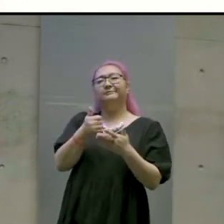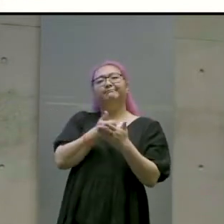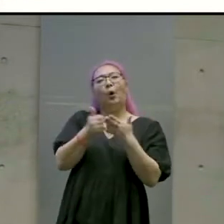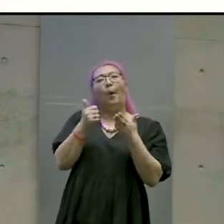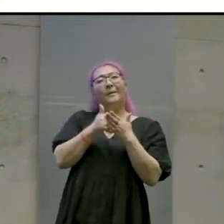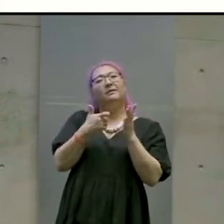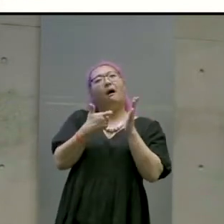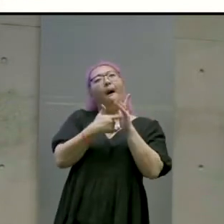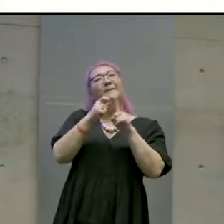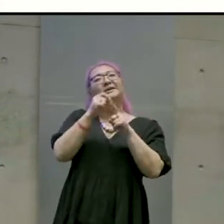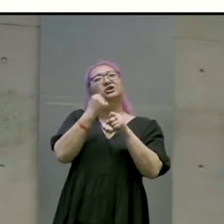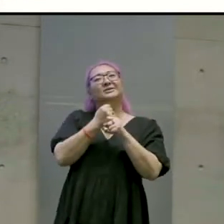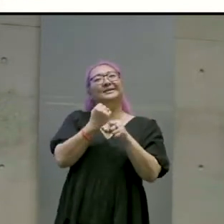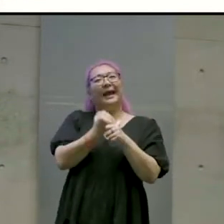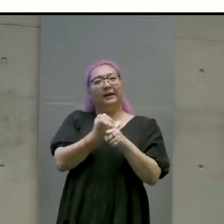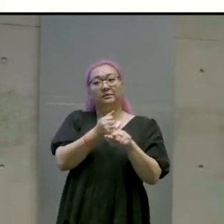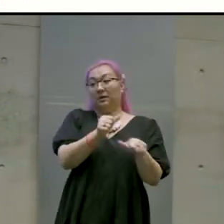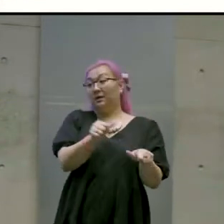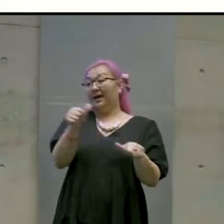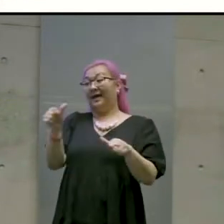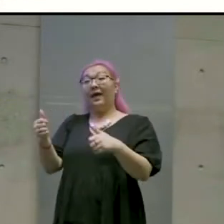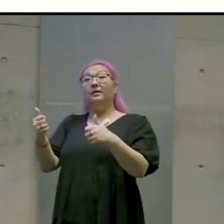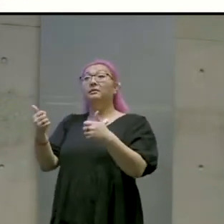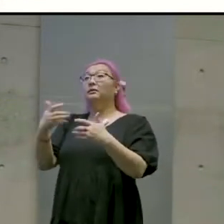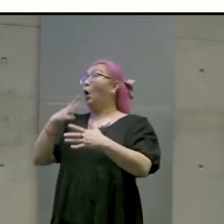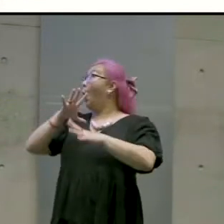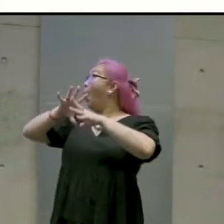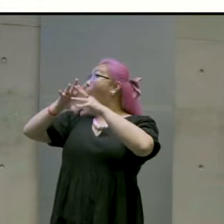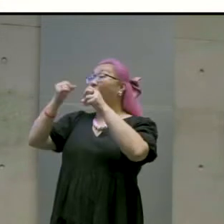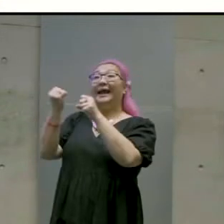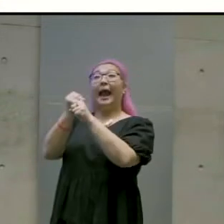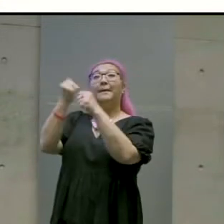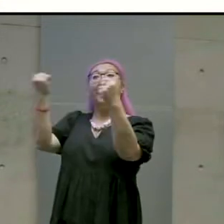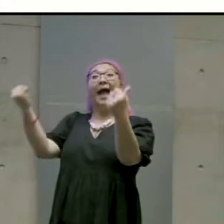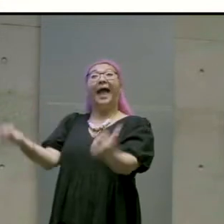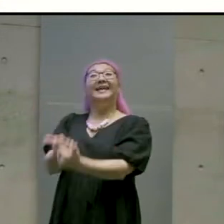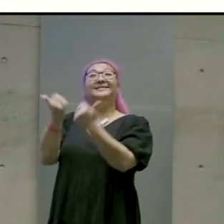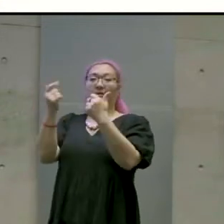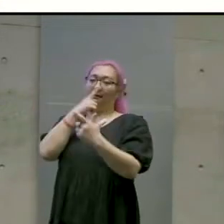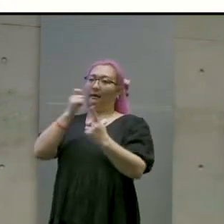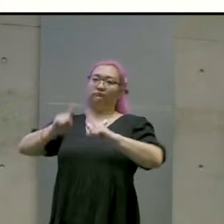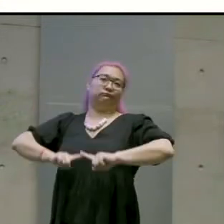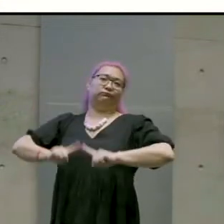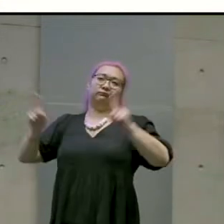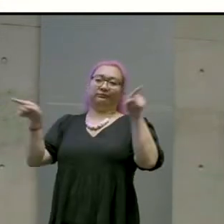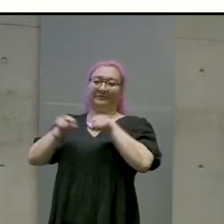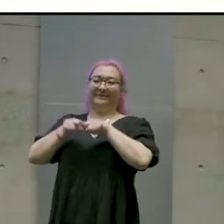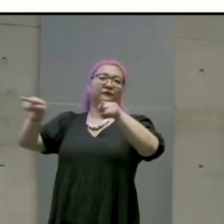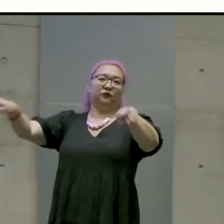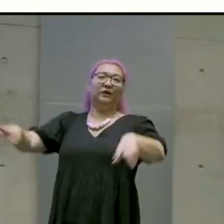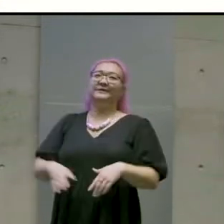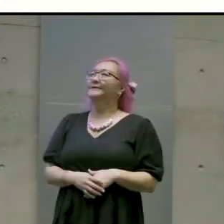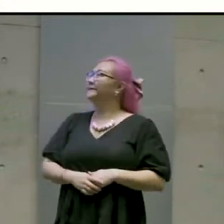then finally, endings. Visual novels do it loads. I think there's a reason why they do it. Budget.